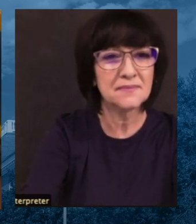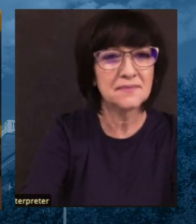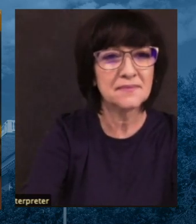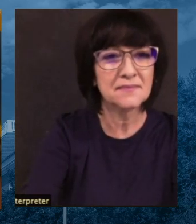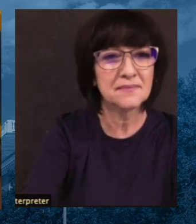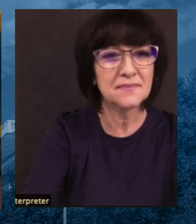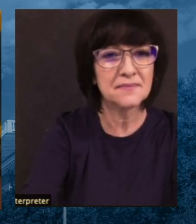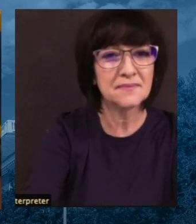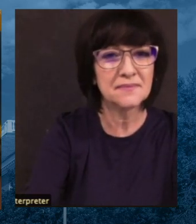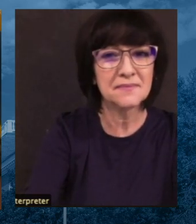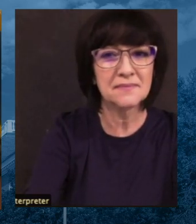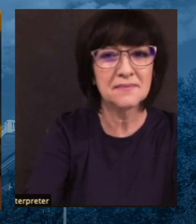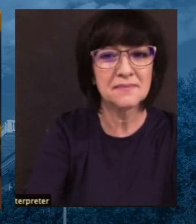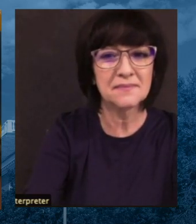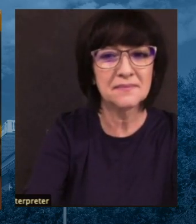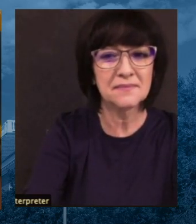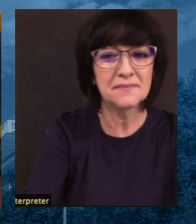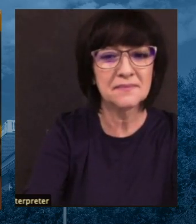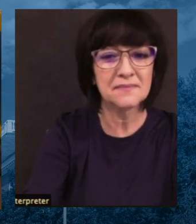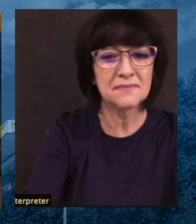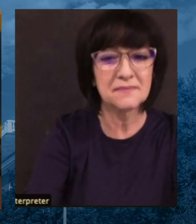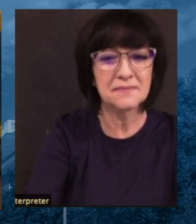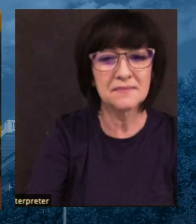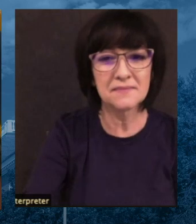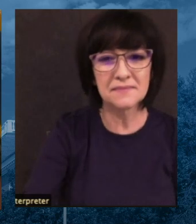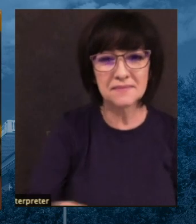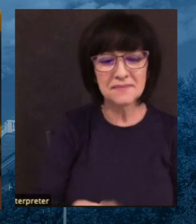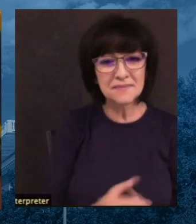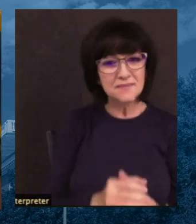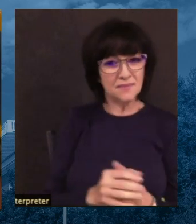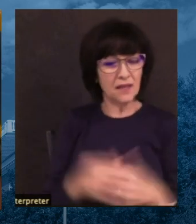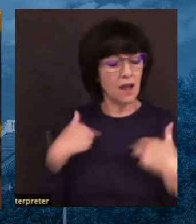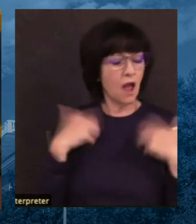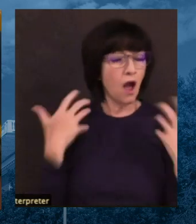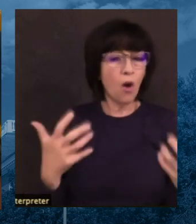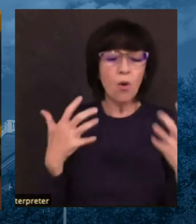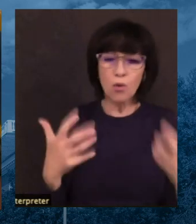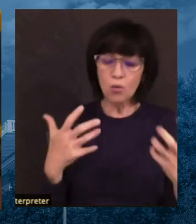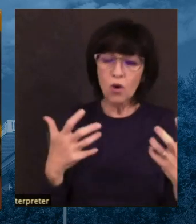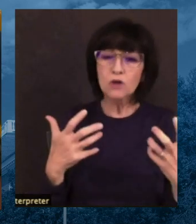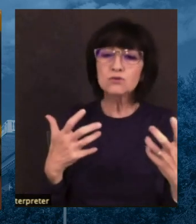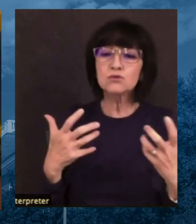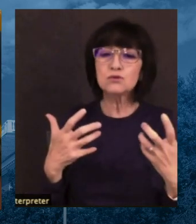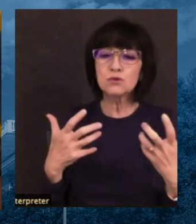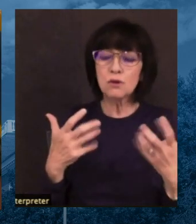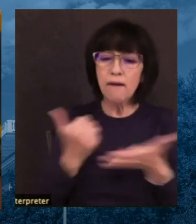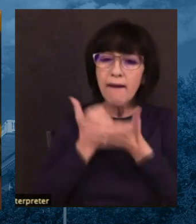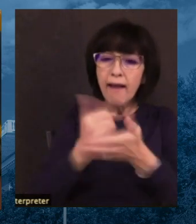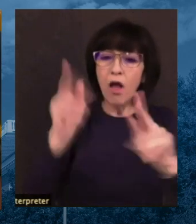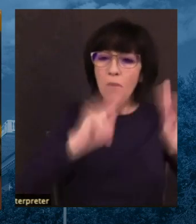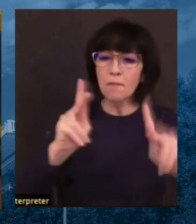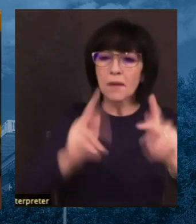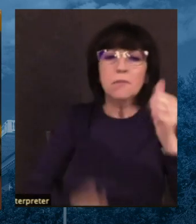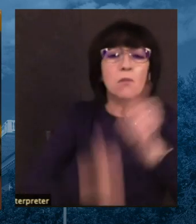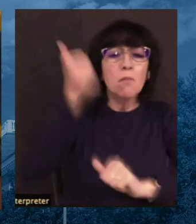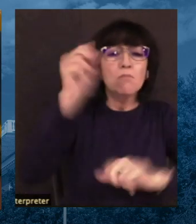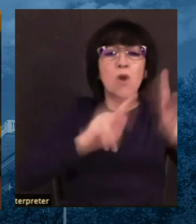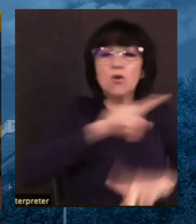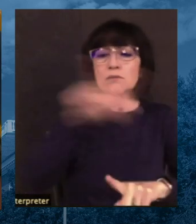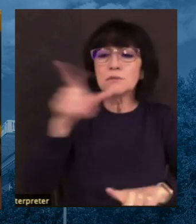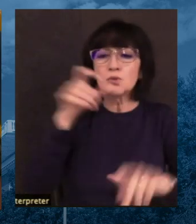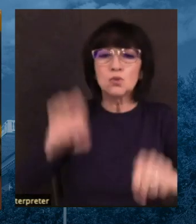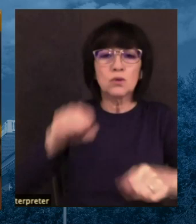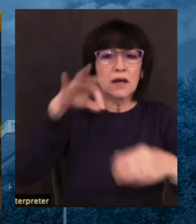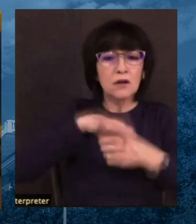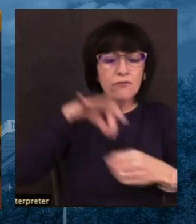official that wants to maximize the number of people that exercise their right to vote, and this is a way that we can do that while protecting